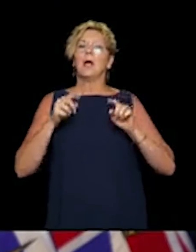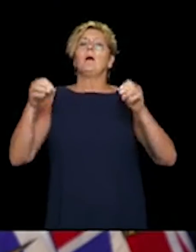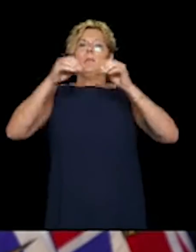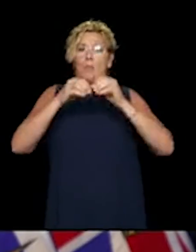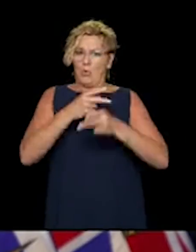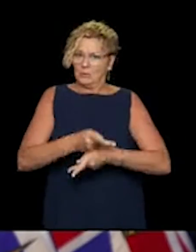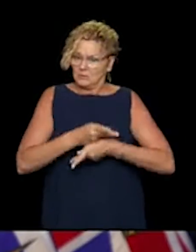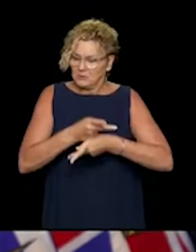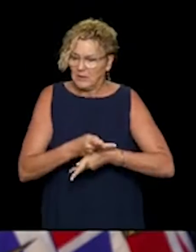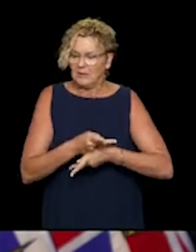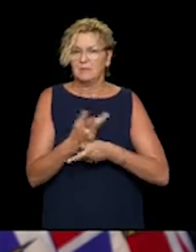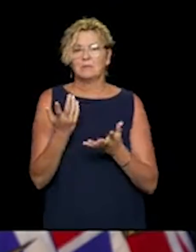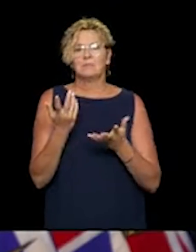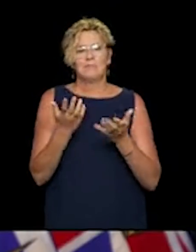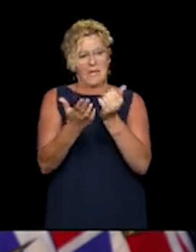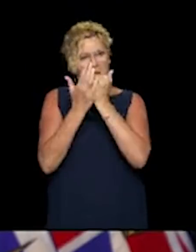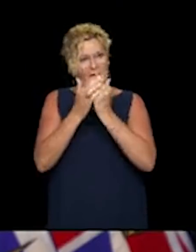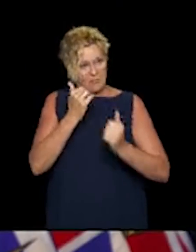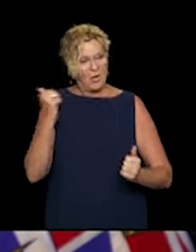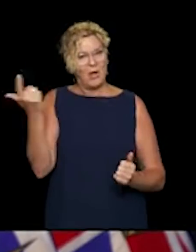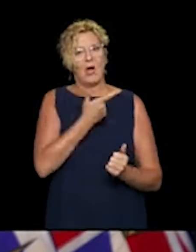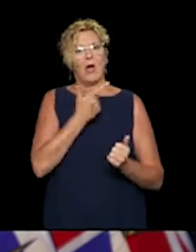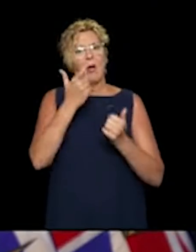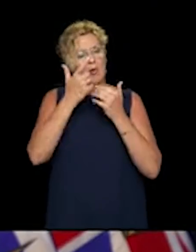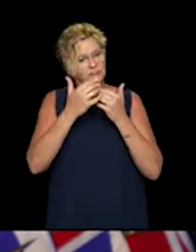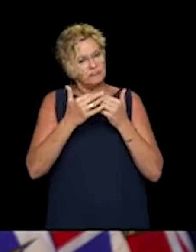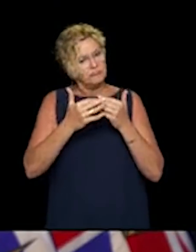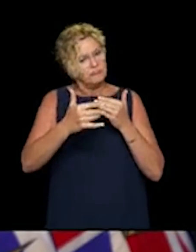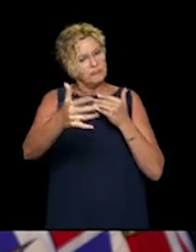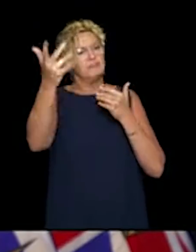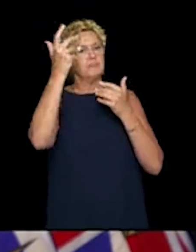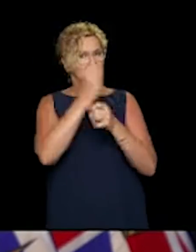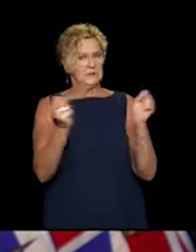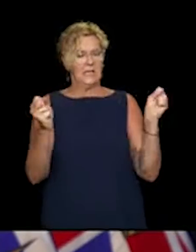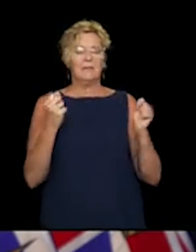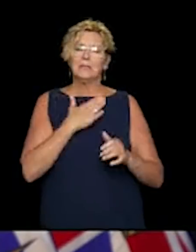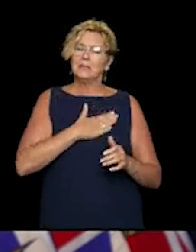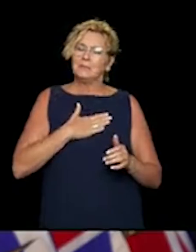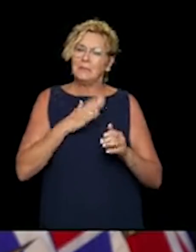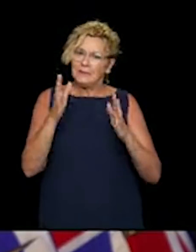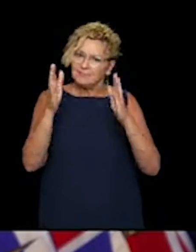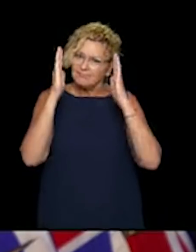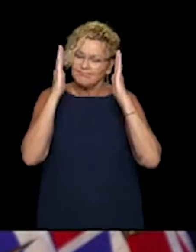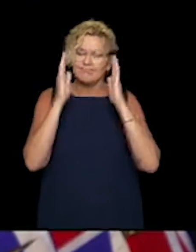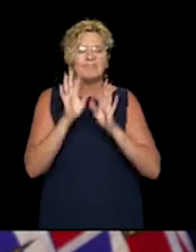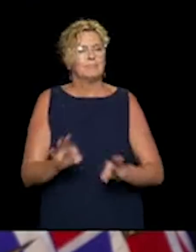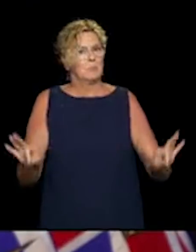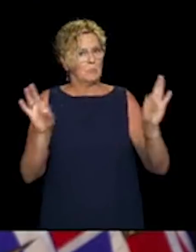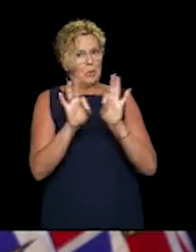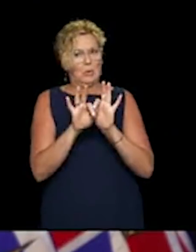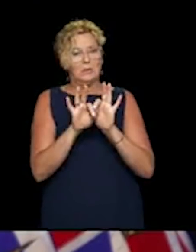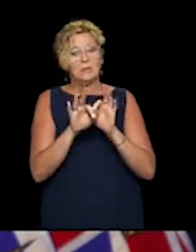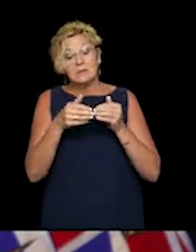we need to step back to allow us to safely move forward in this pandemic. And I need